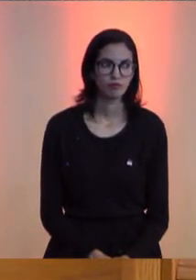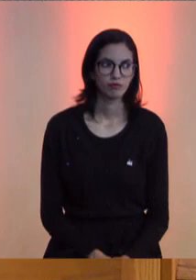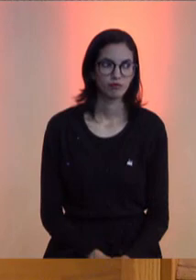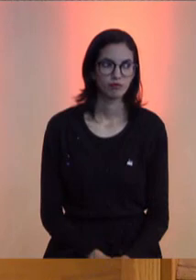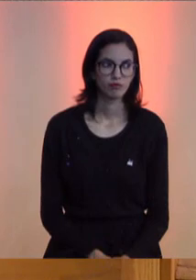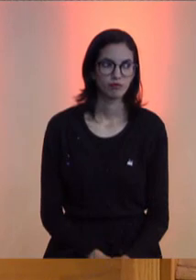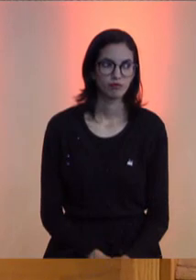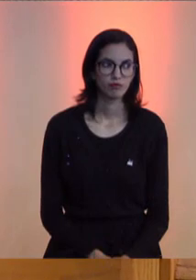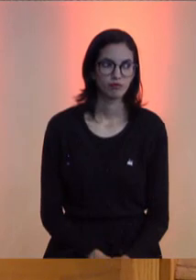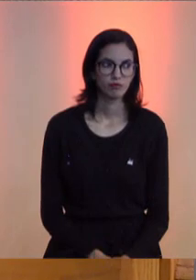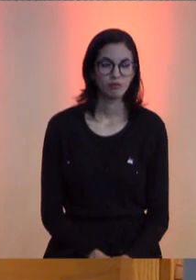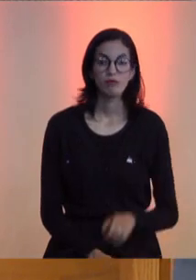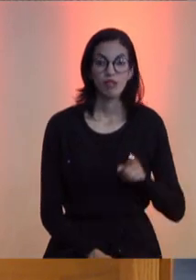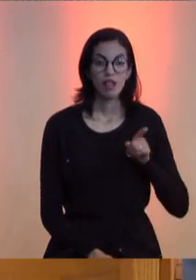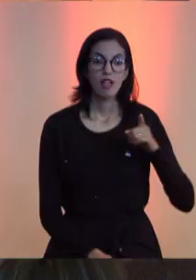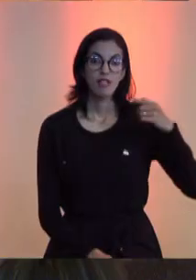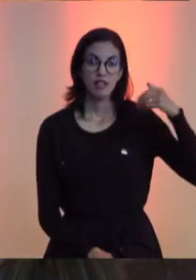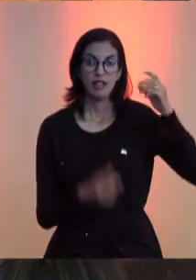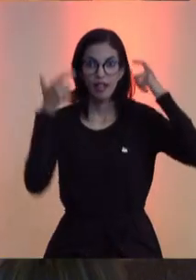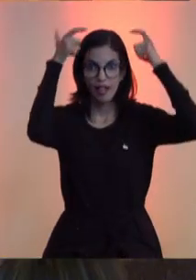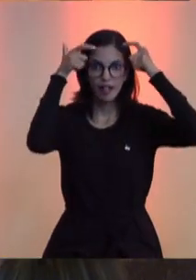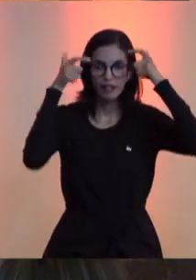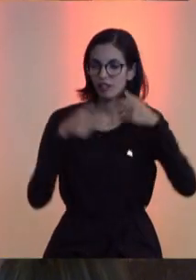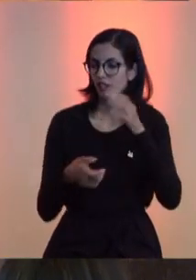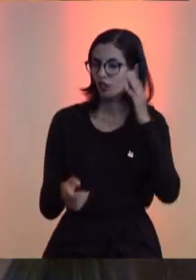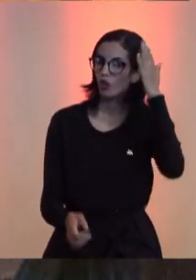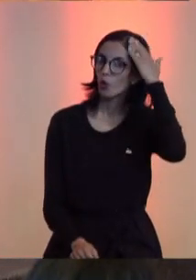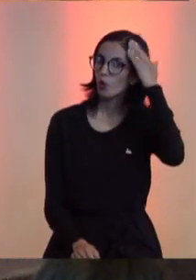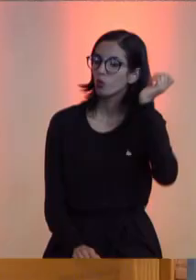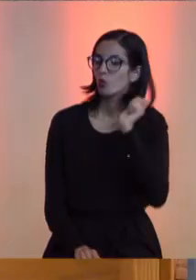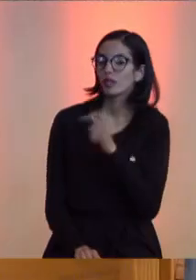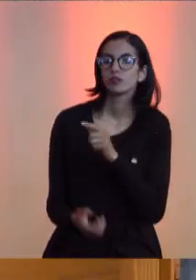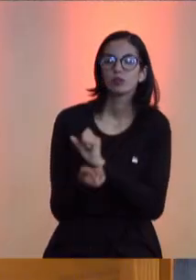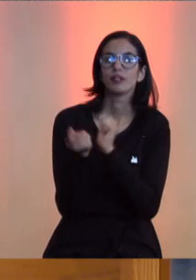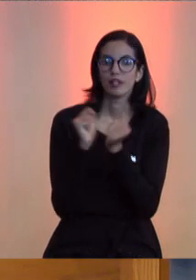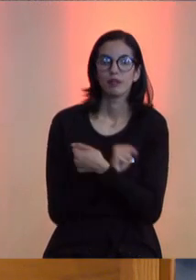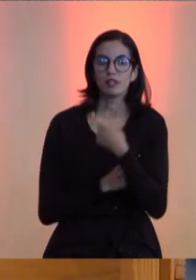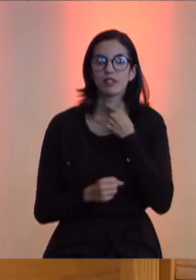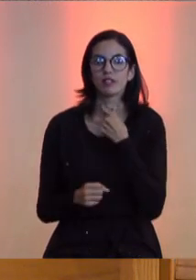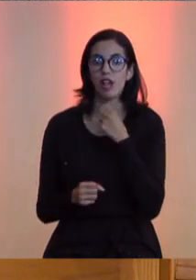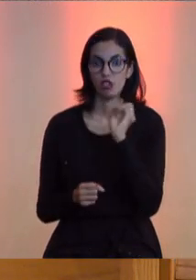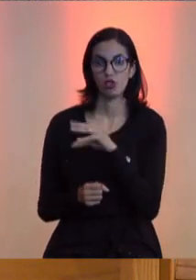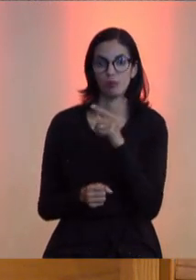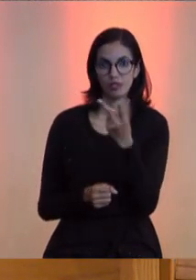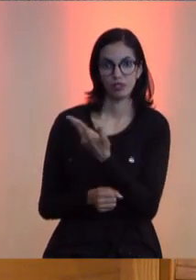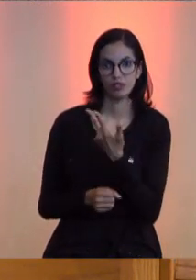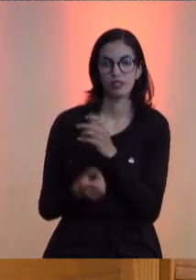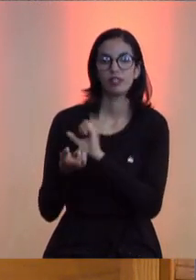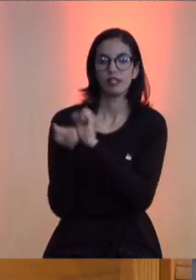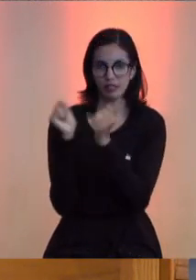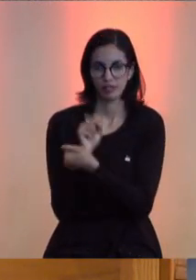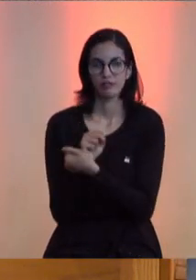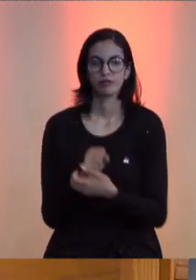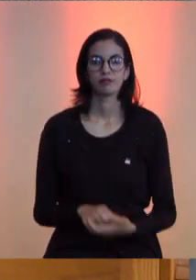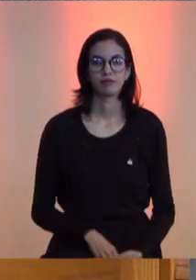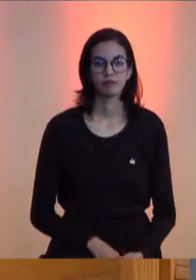Nabucodonosor quería transformar su cultura. Wanted to change their names. Le cambió los nombres. Wanted to change their language.